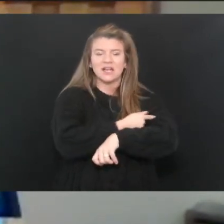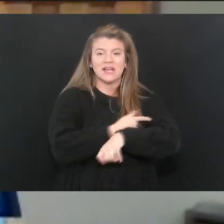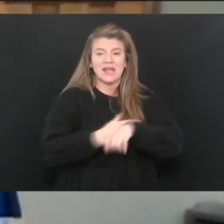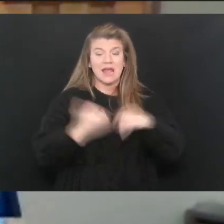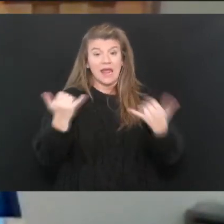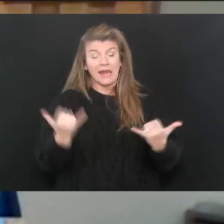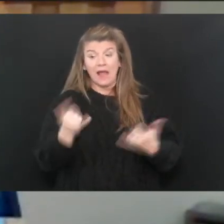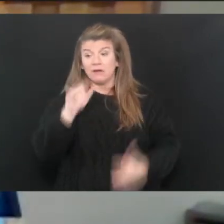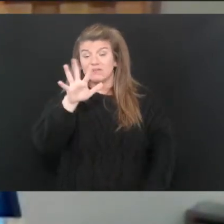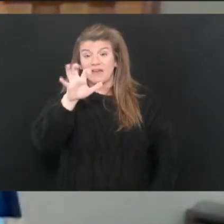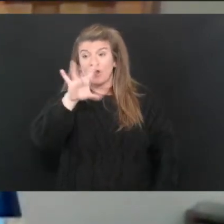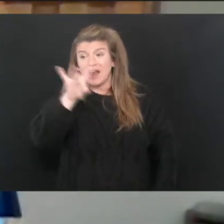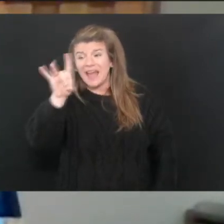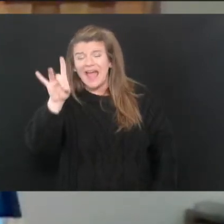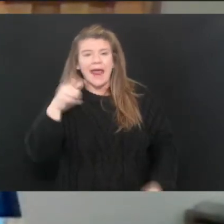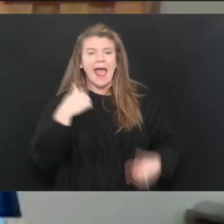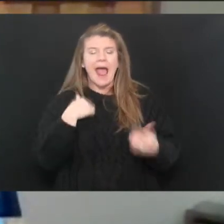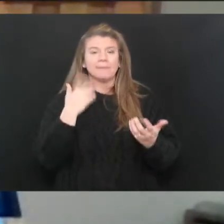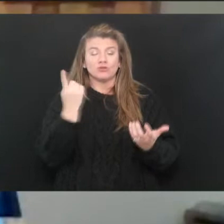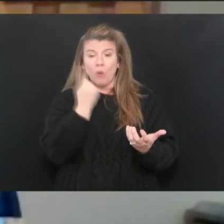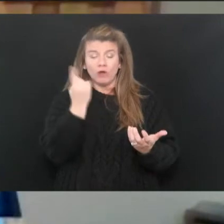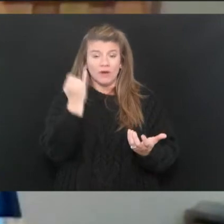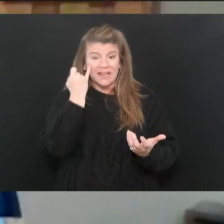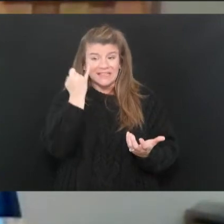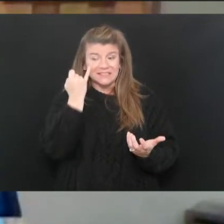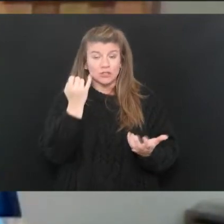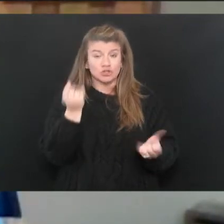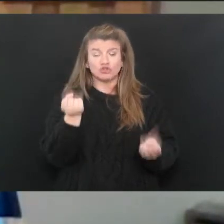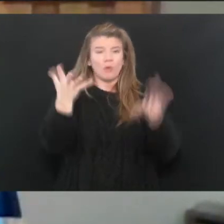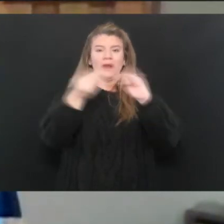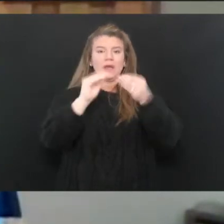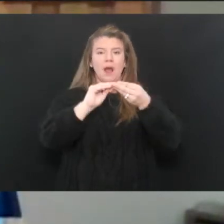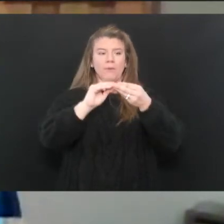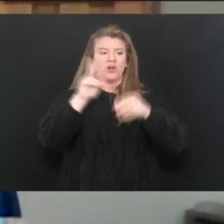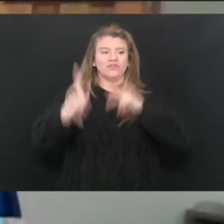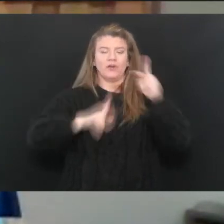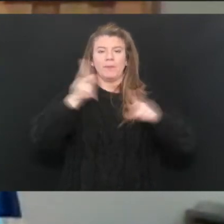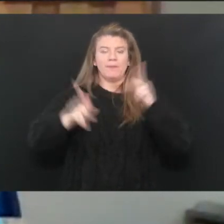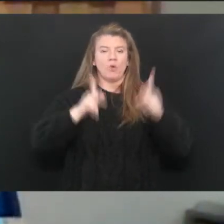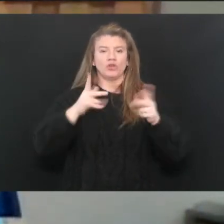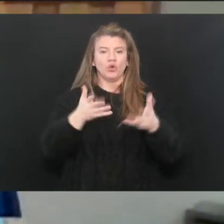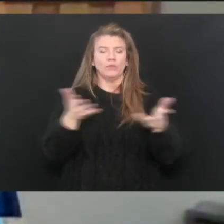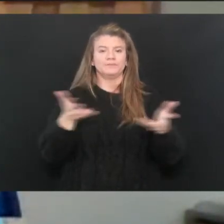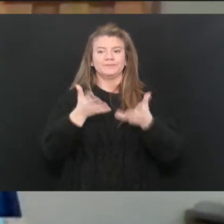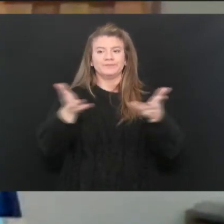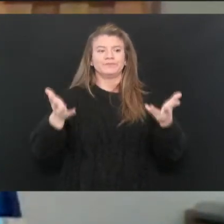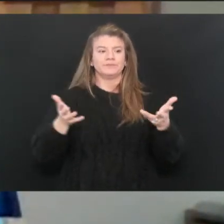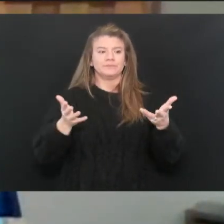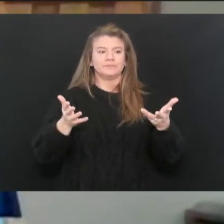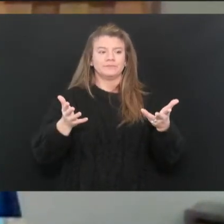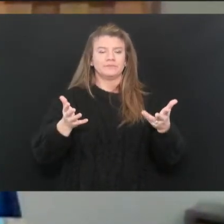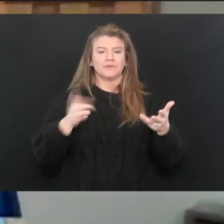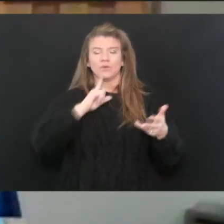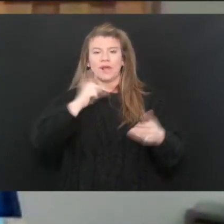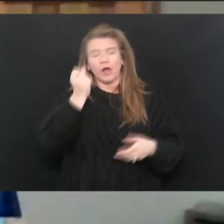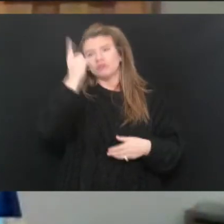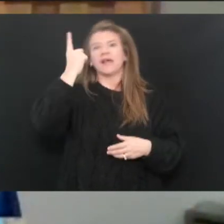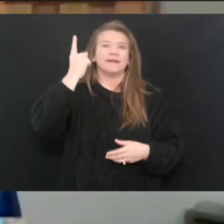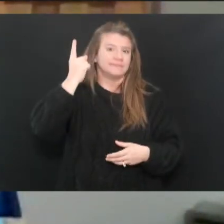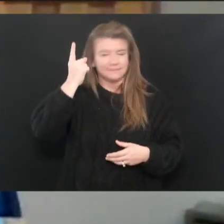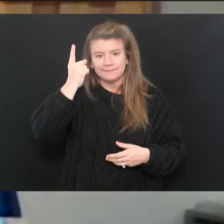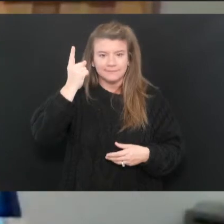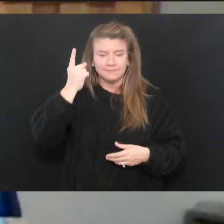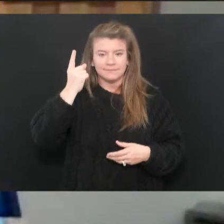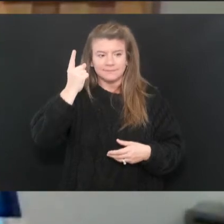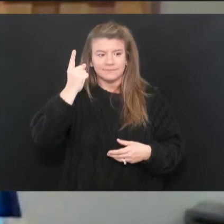this 588. I'm just wondering if these are like too many numbers for people to just